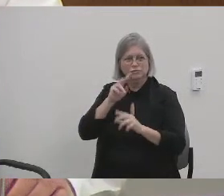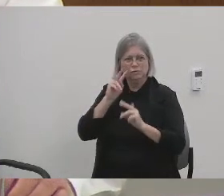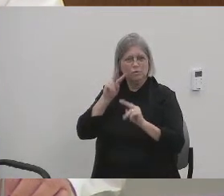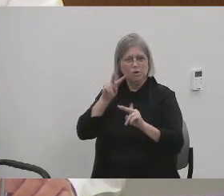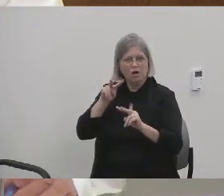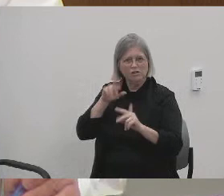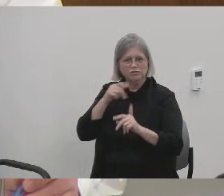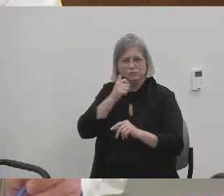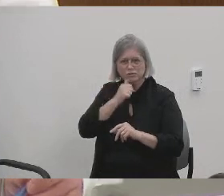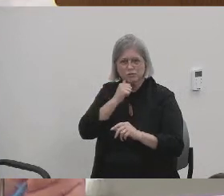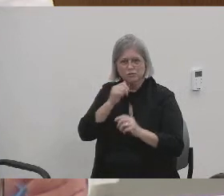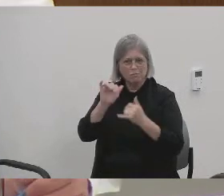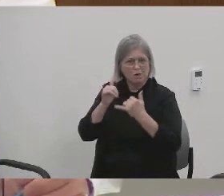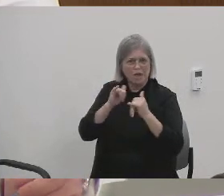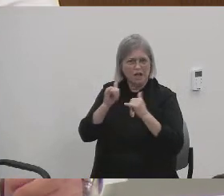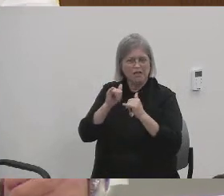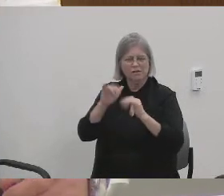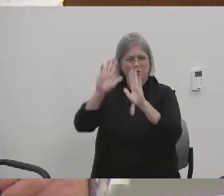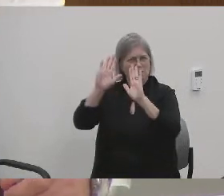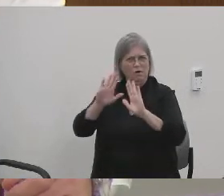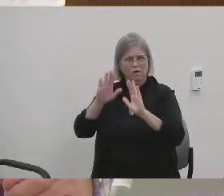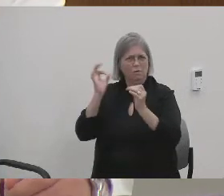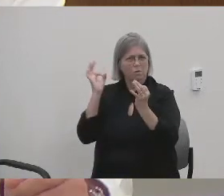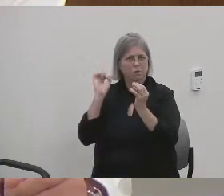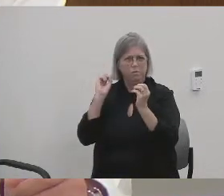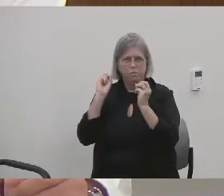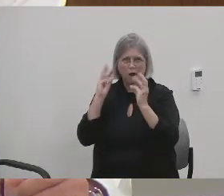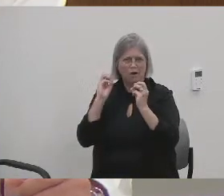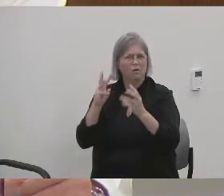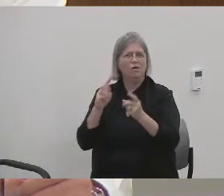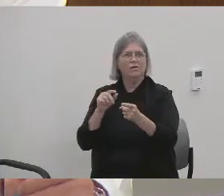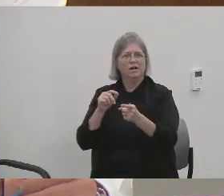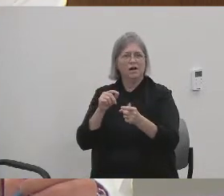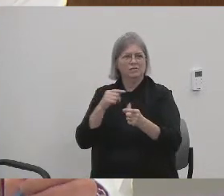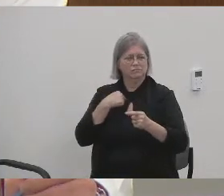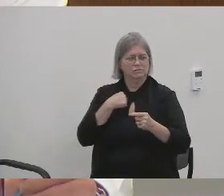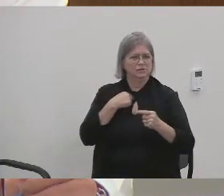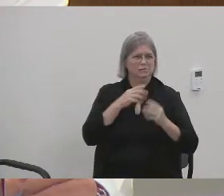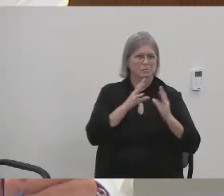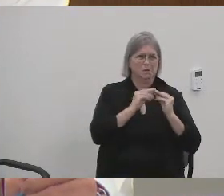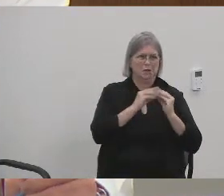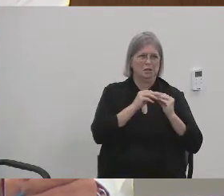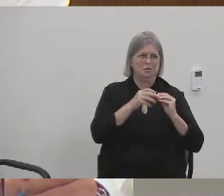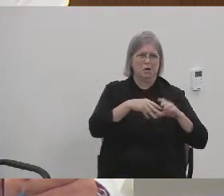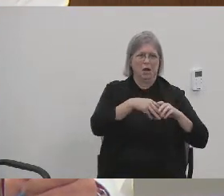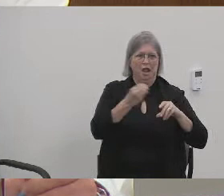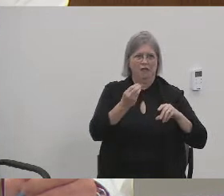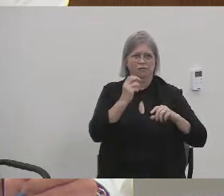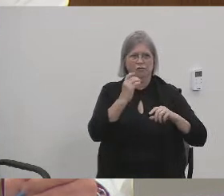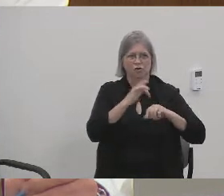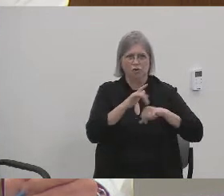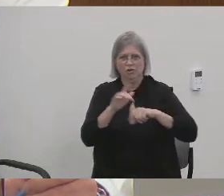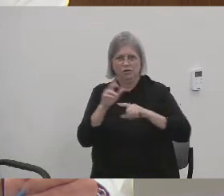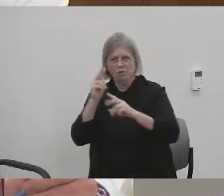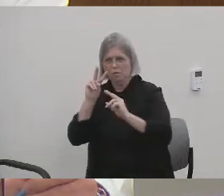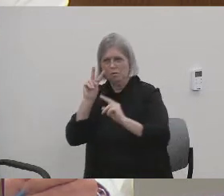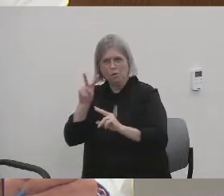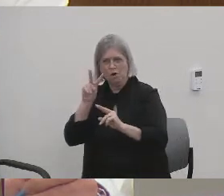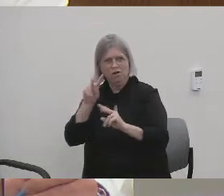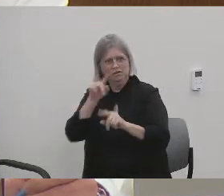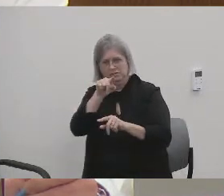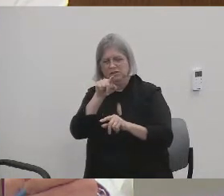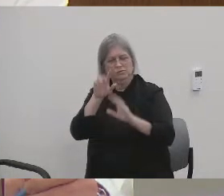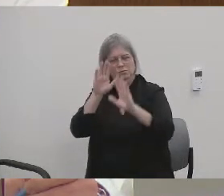they really are phenomenal. I got out of a meeting here one day early and went over, and they're amazing. They